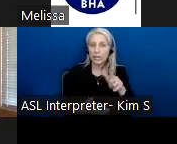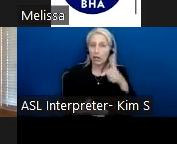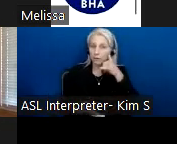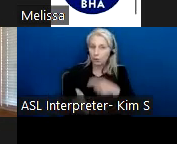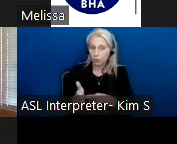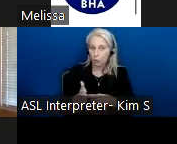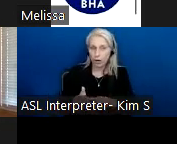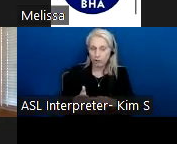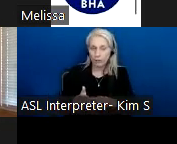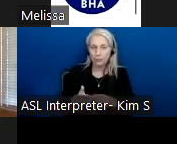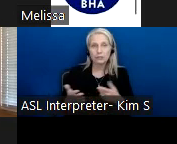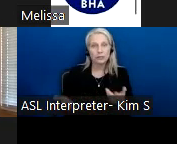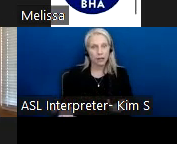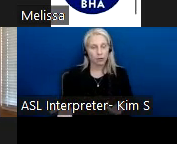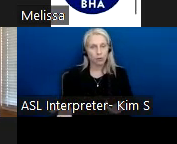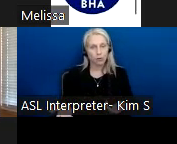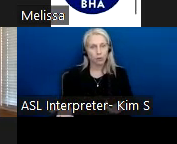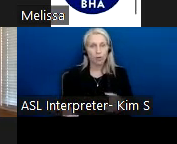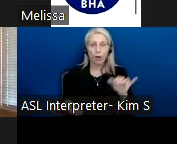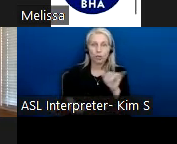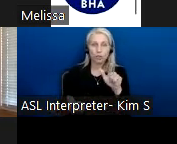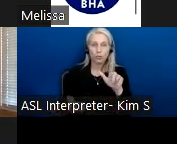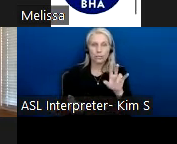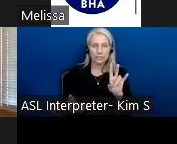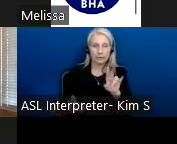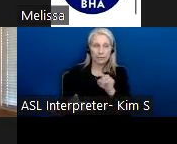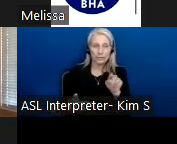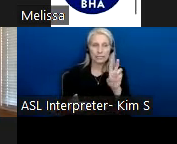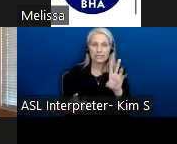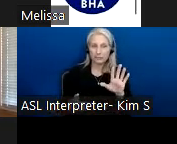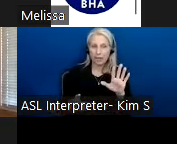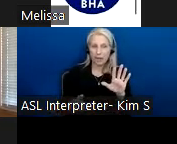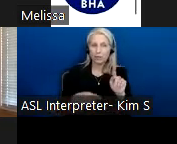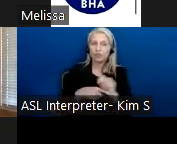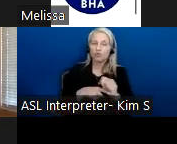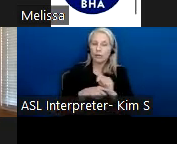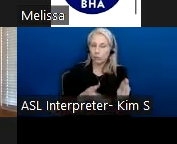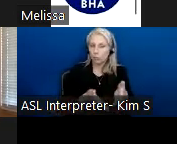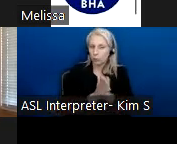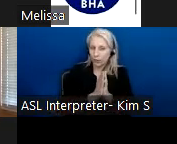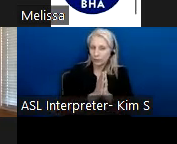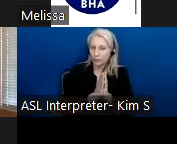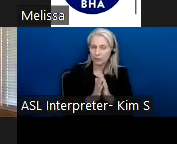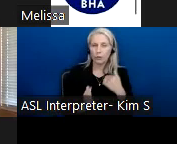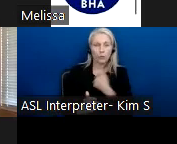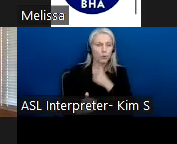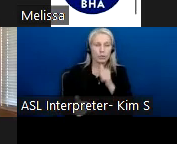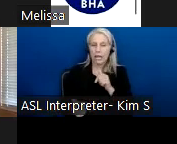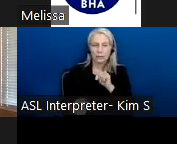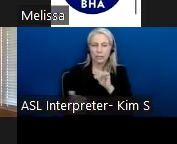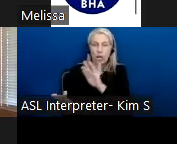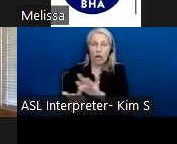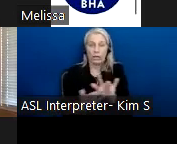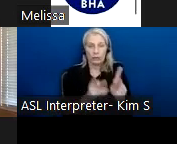requirement. So also we have a 2765 training request. I will say we're not reaching out to schedule those trainings